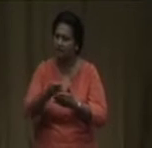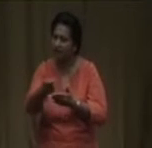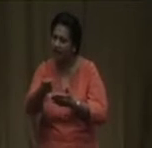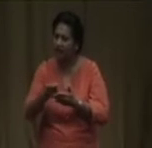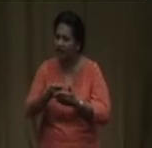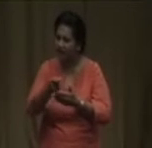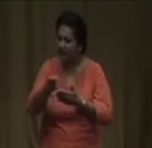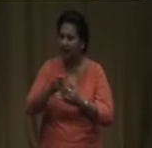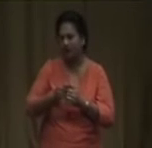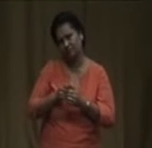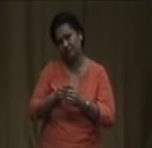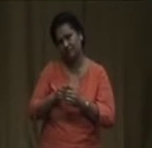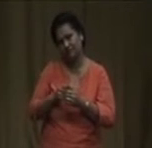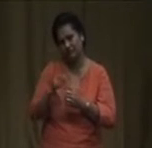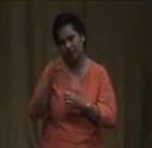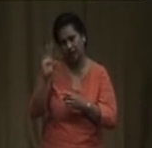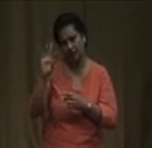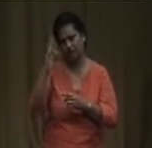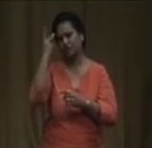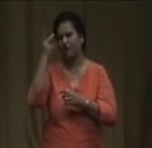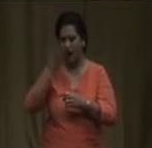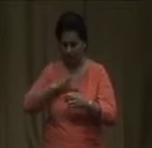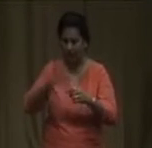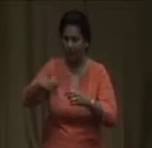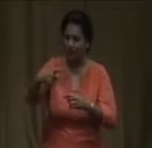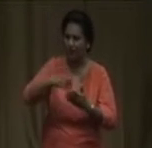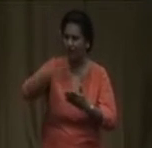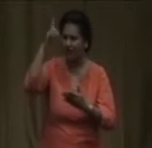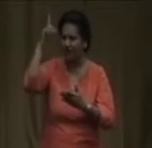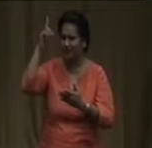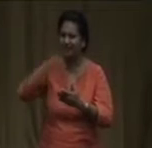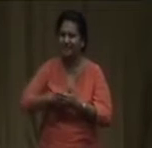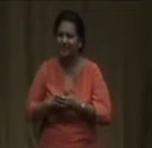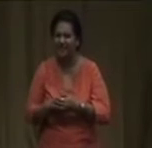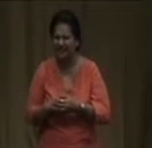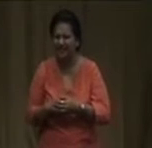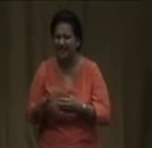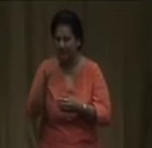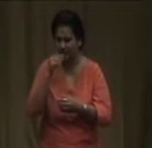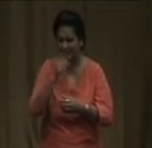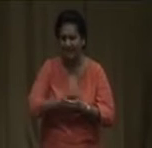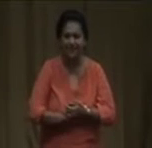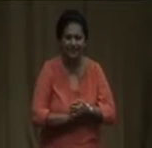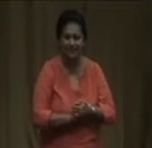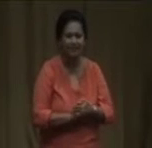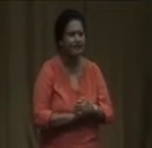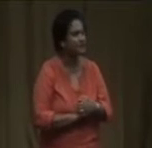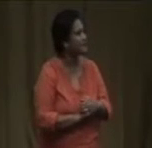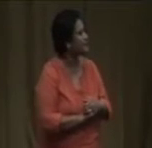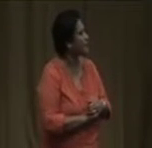about converting into higher education. There's a huge market around professional development, in particular the whole area